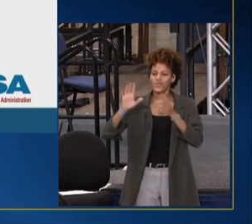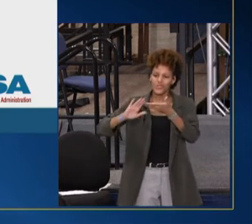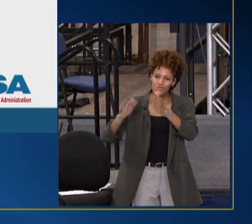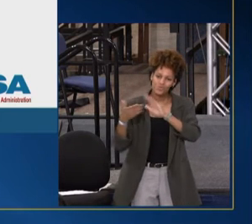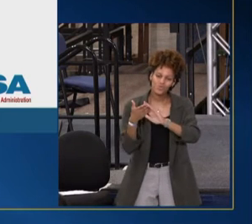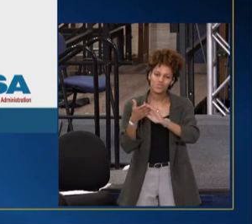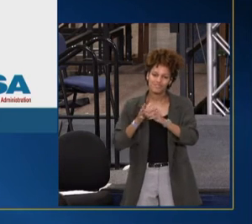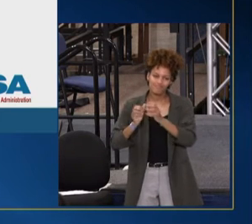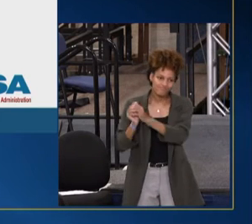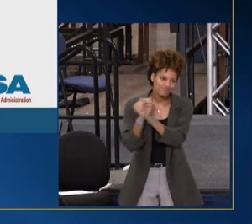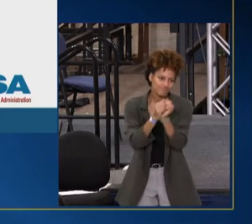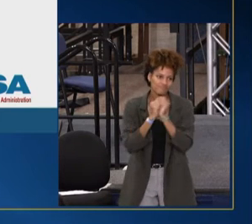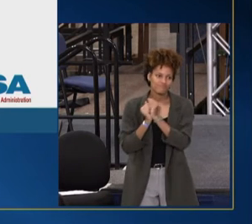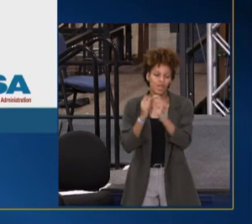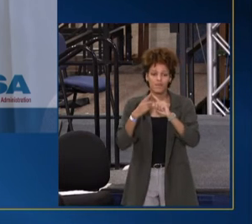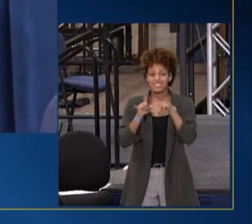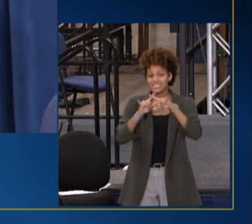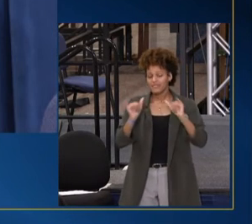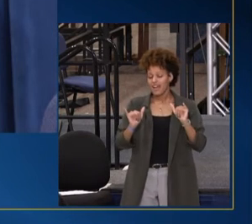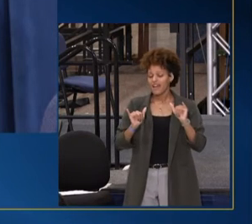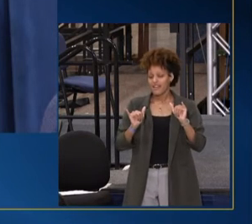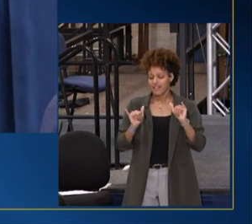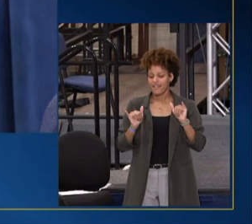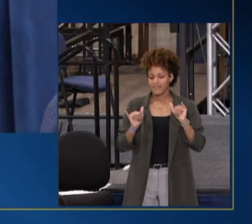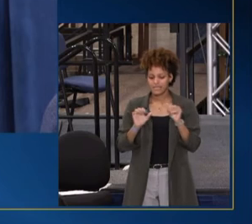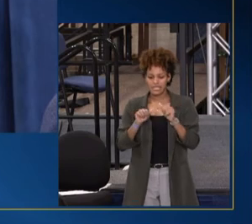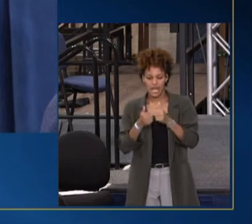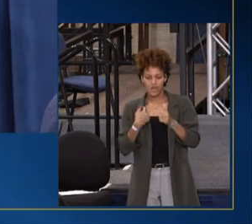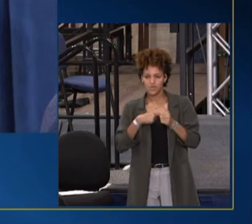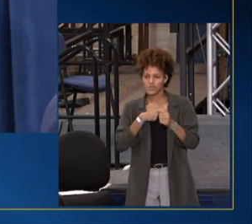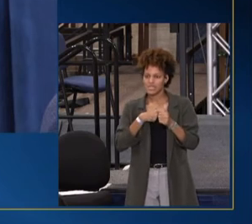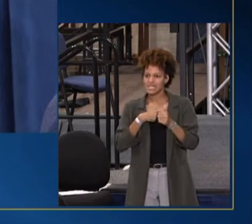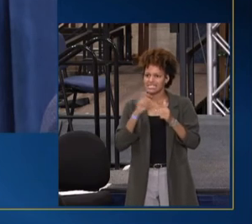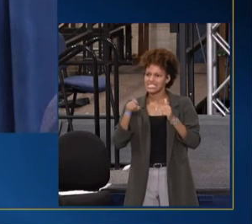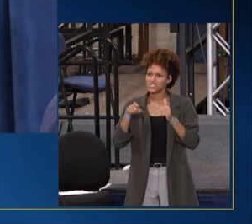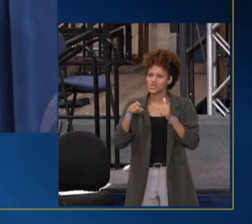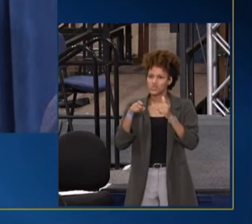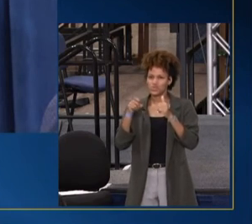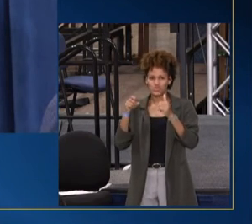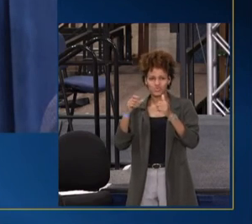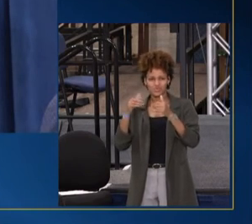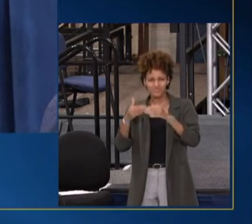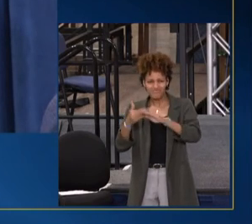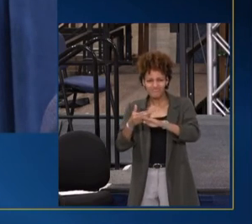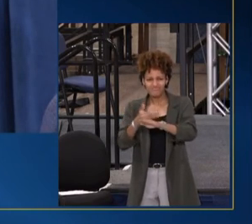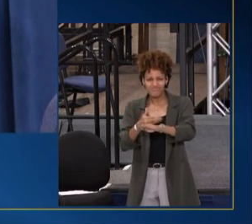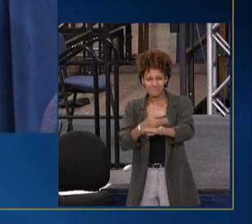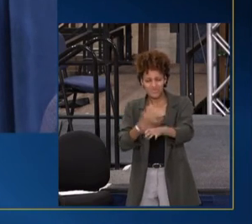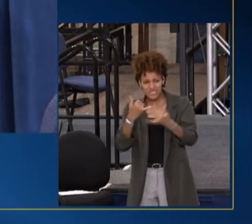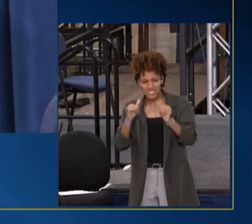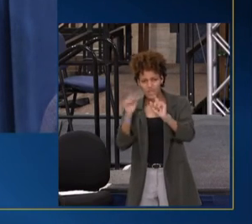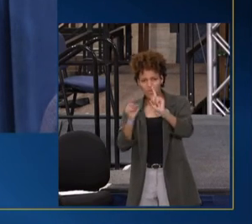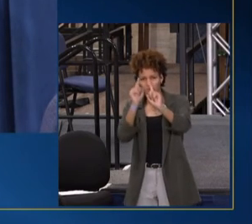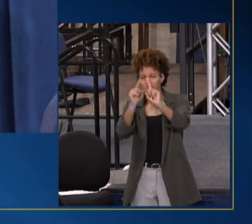is, but it is also a marker of how much further we need to go. And as with many